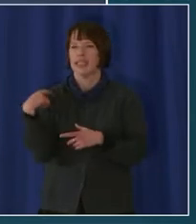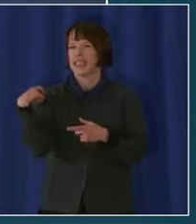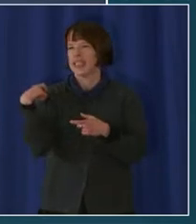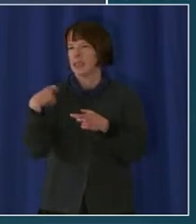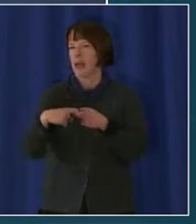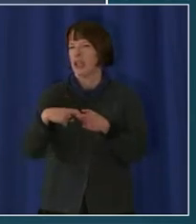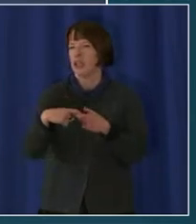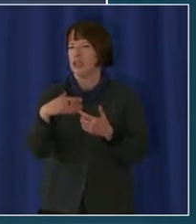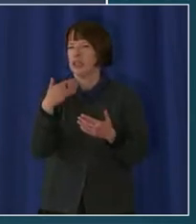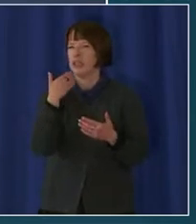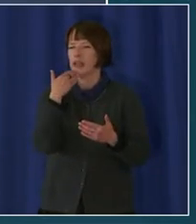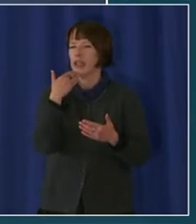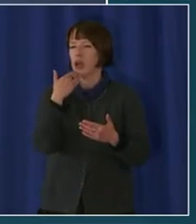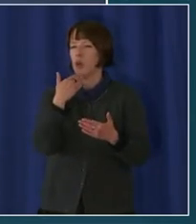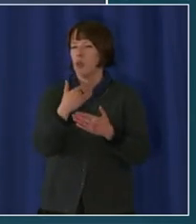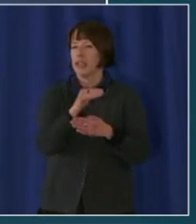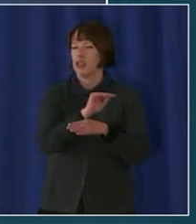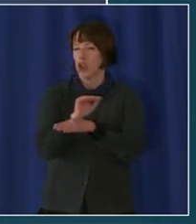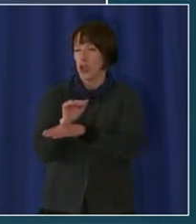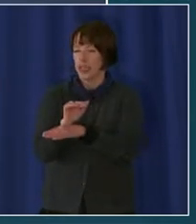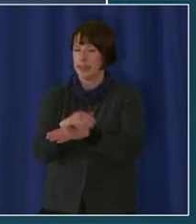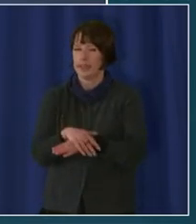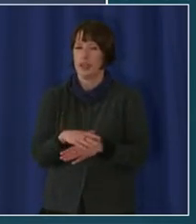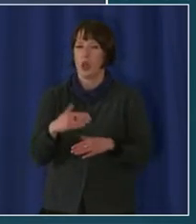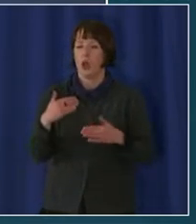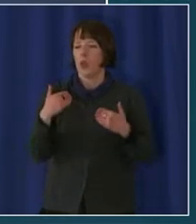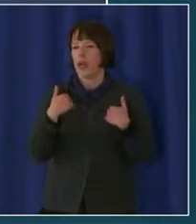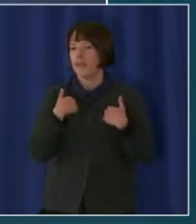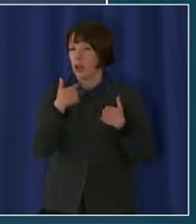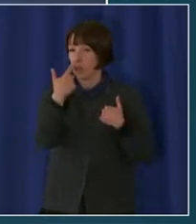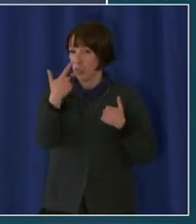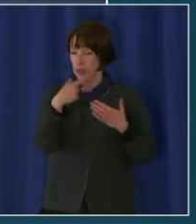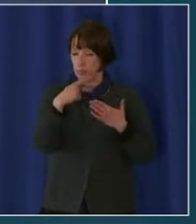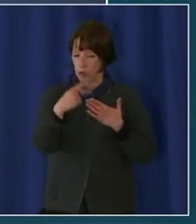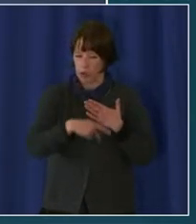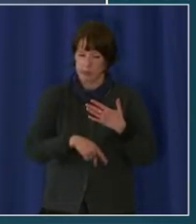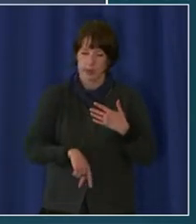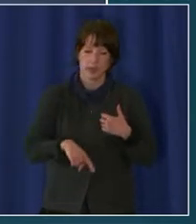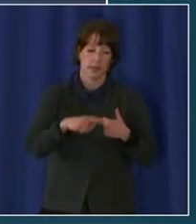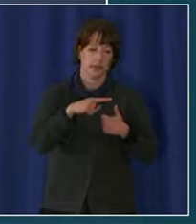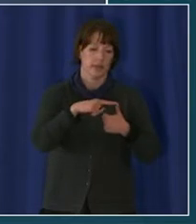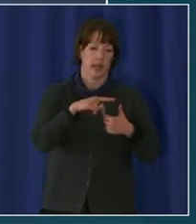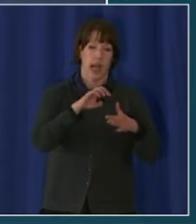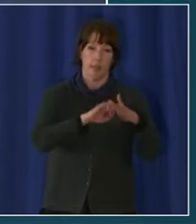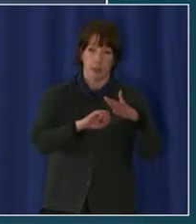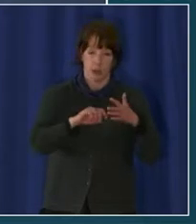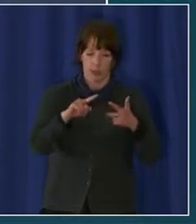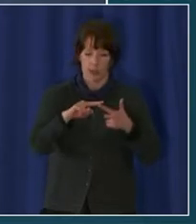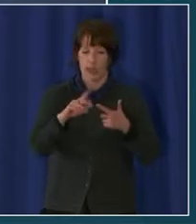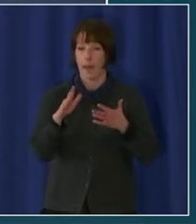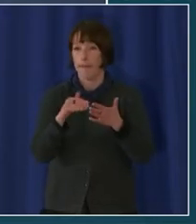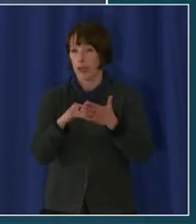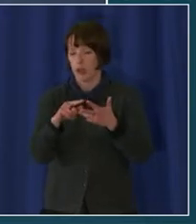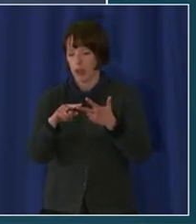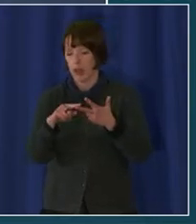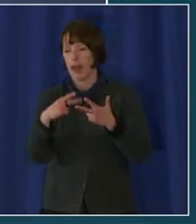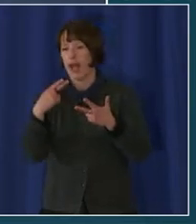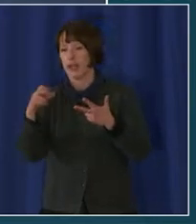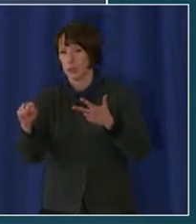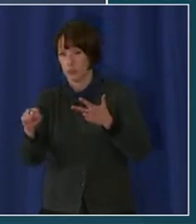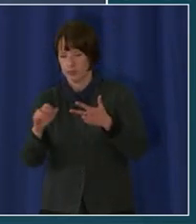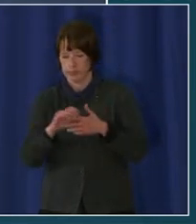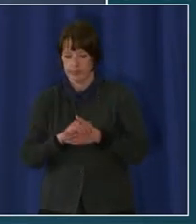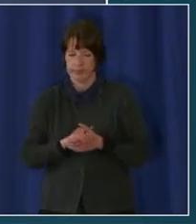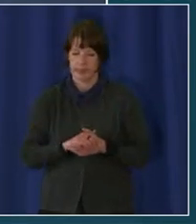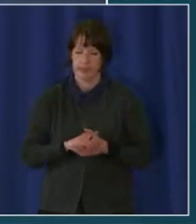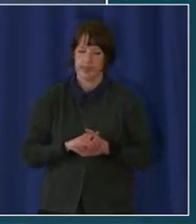English Learner Summer Academic Program. We have 3 programs, one for our elementary students, one for middle, and one for our high